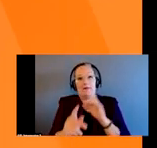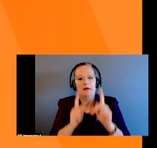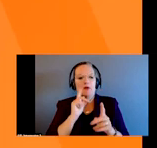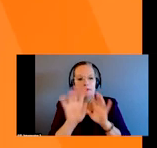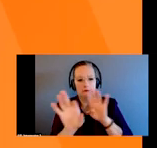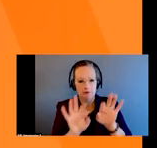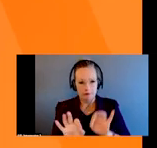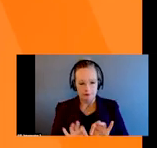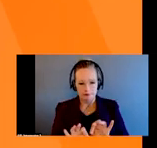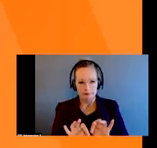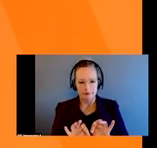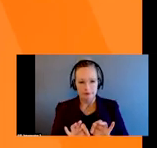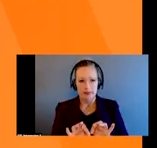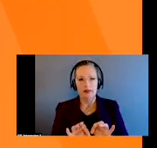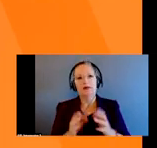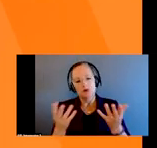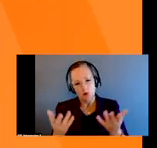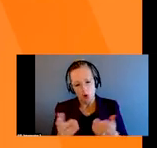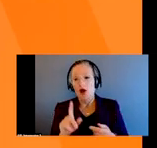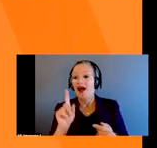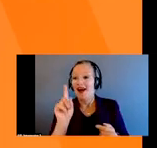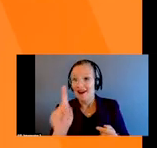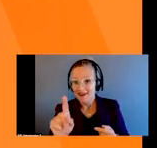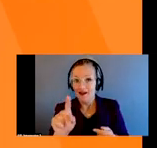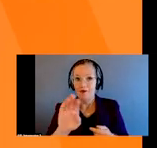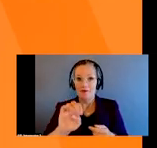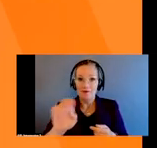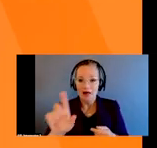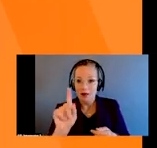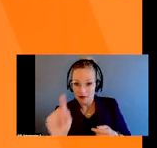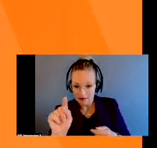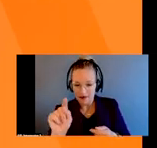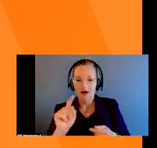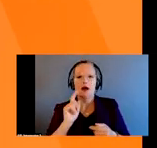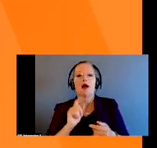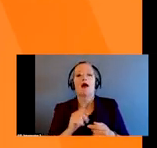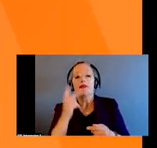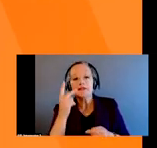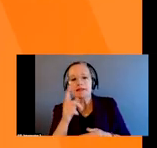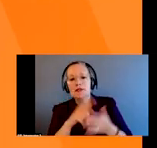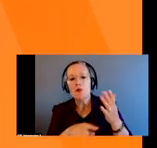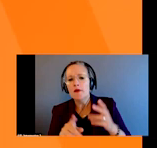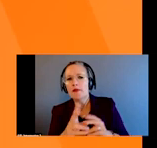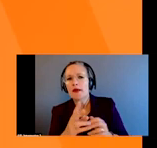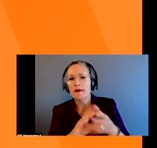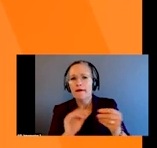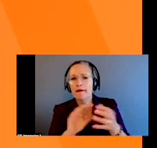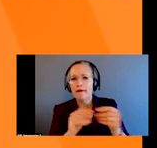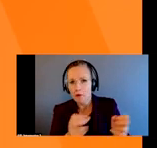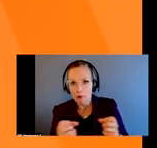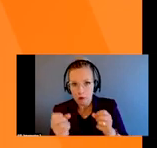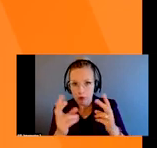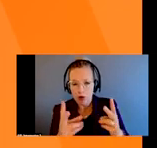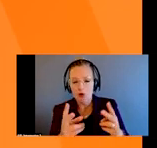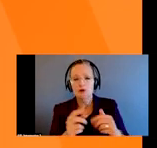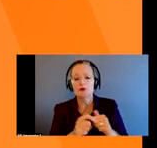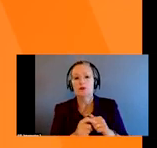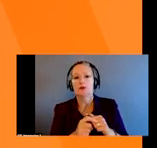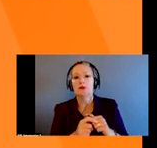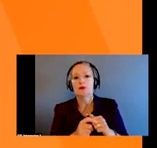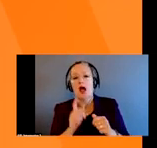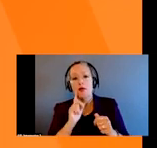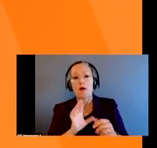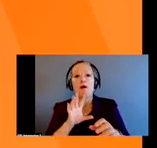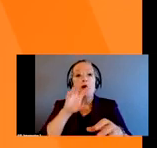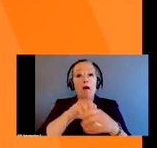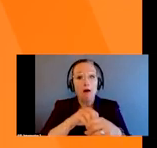After that, connect with them and actually start talking to them about potentially helping them in terms of your services. So it's much, much easier